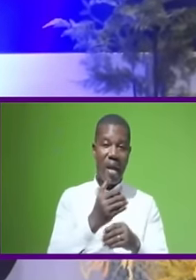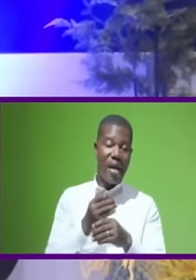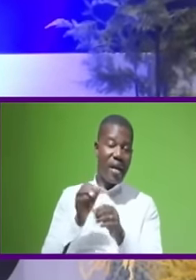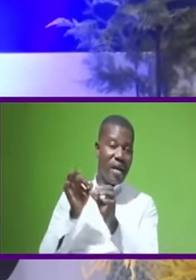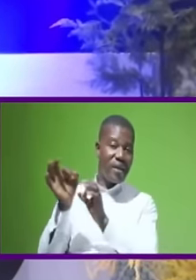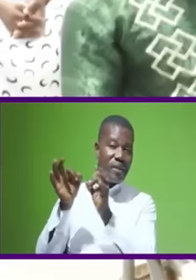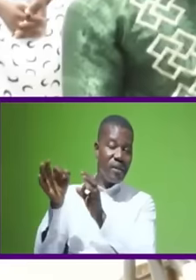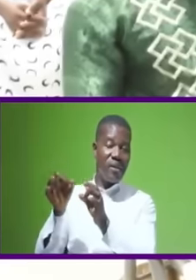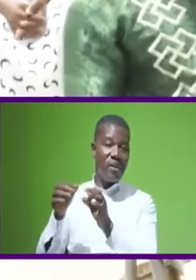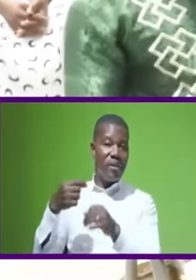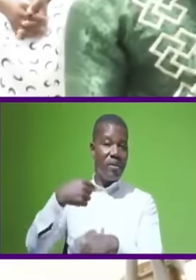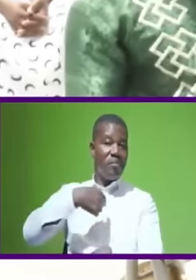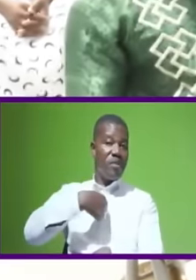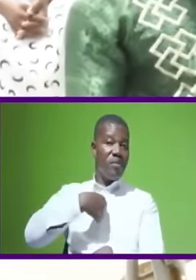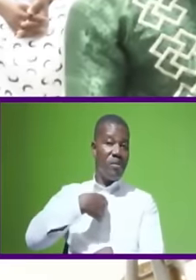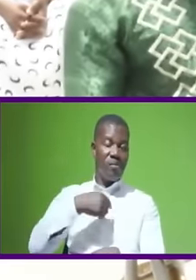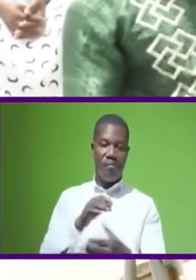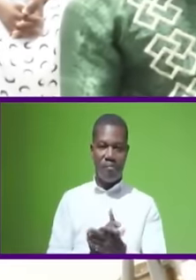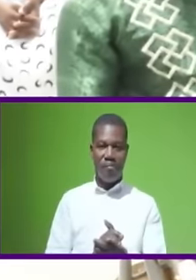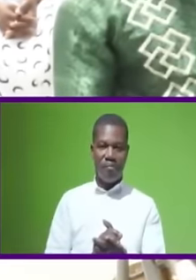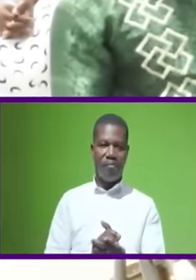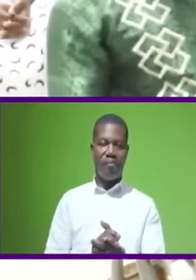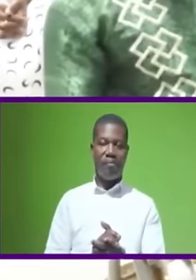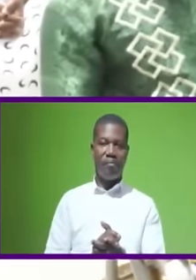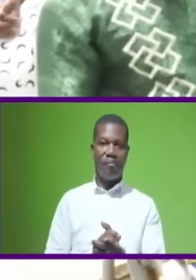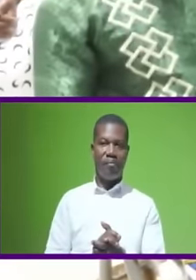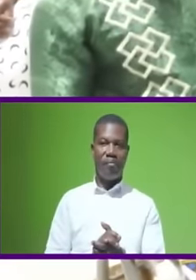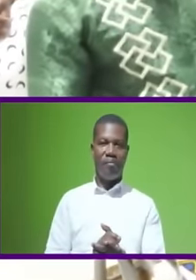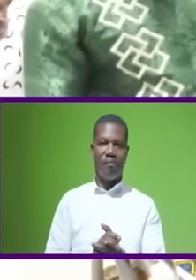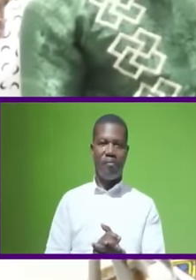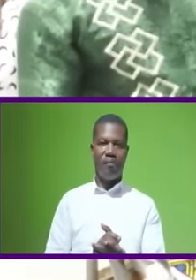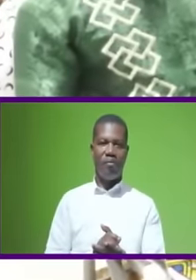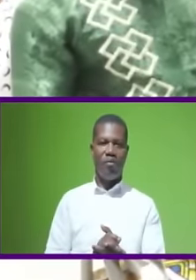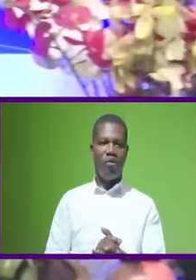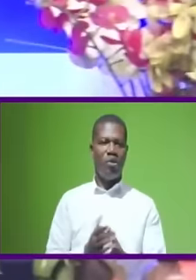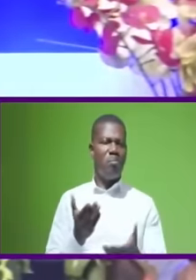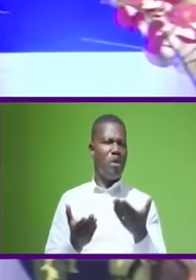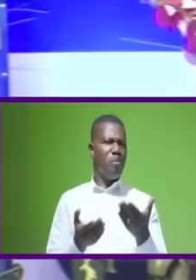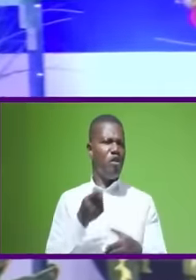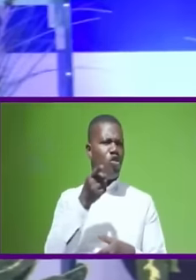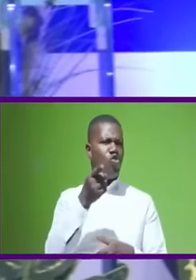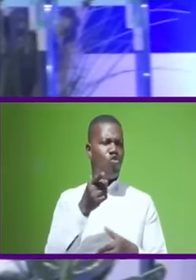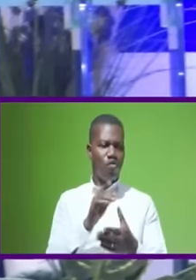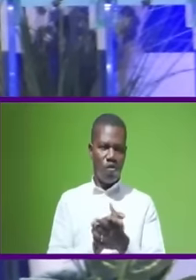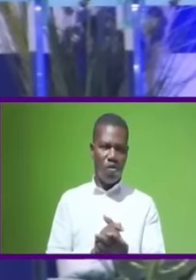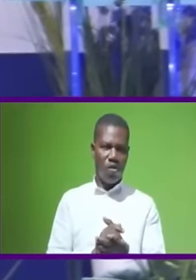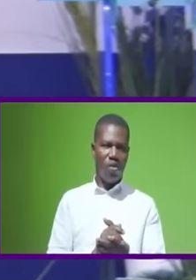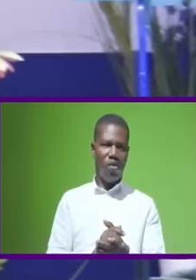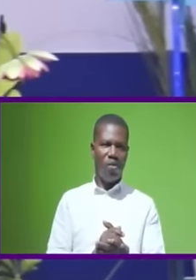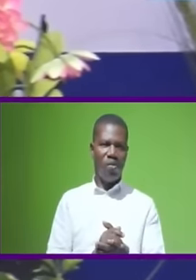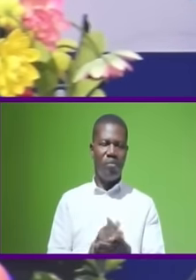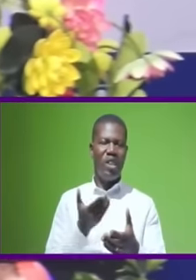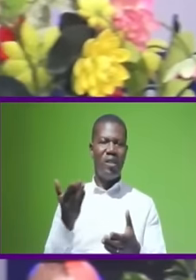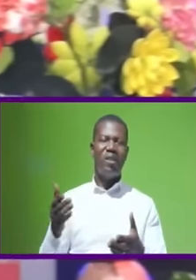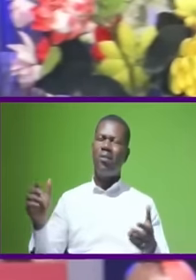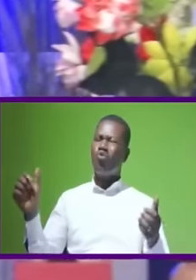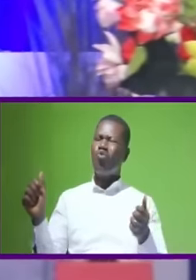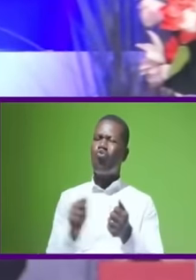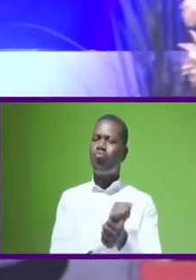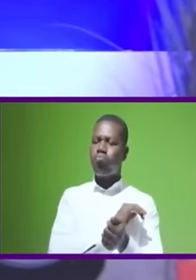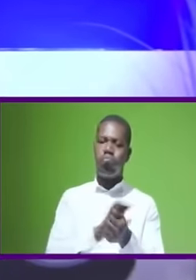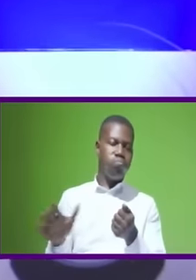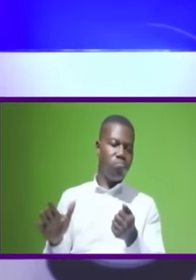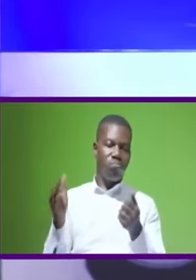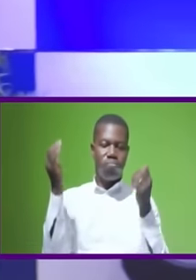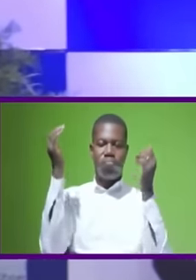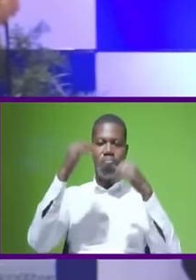if I do not take time to educate you about mine, order beloved, say, the things shall